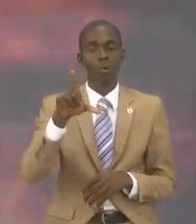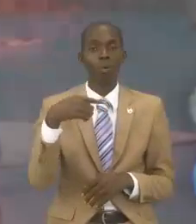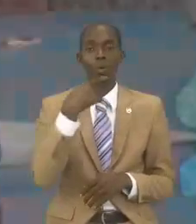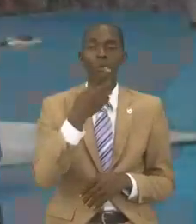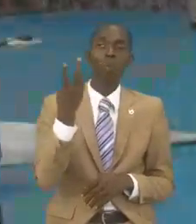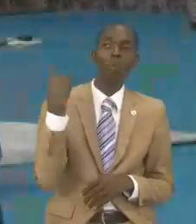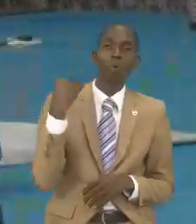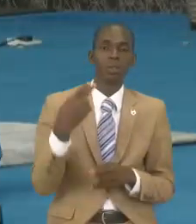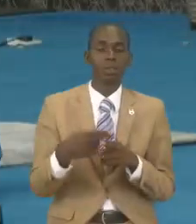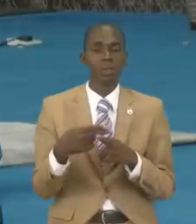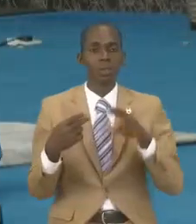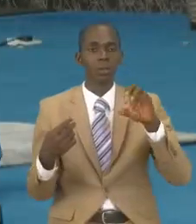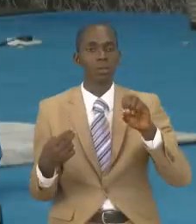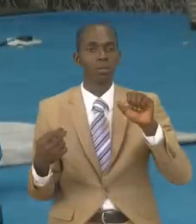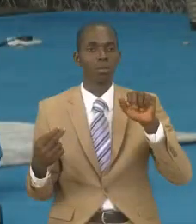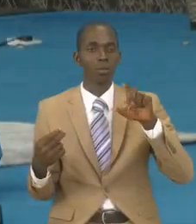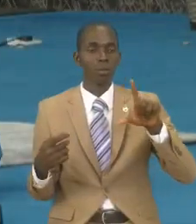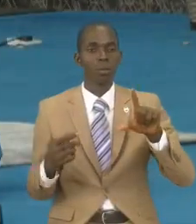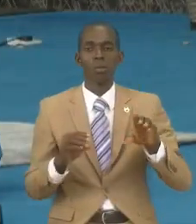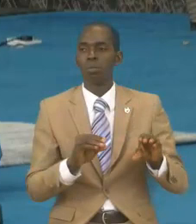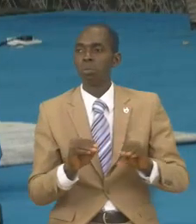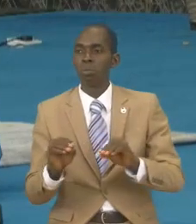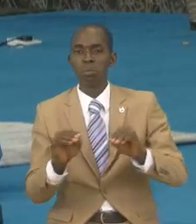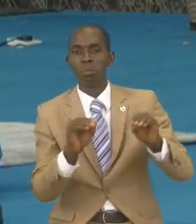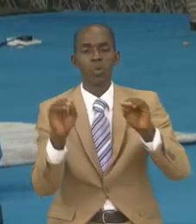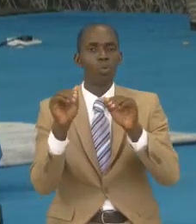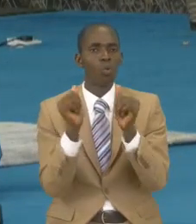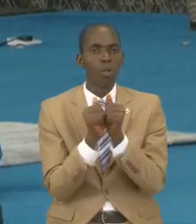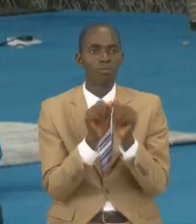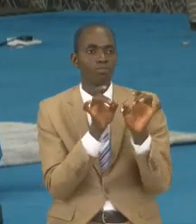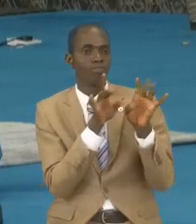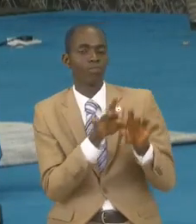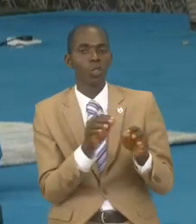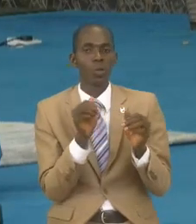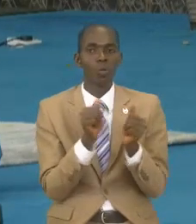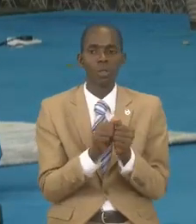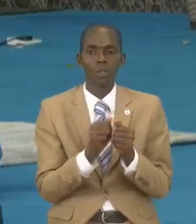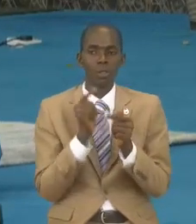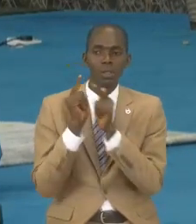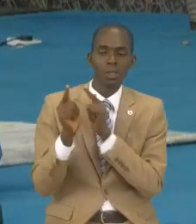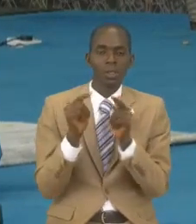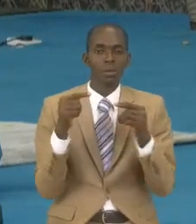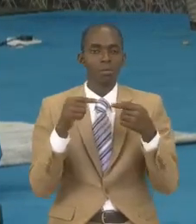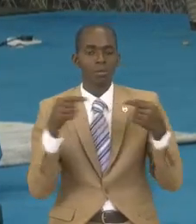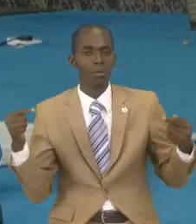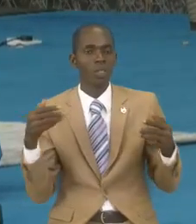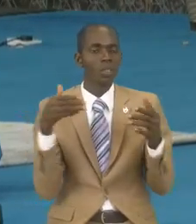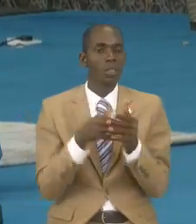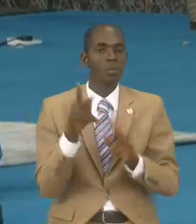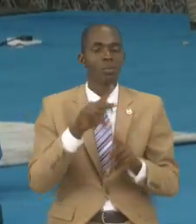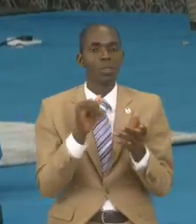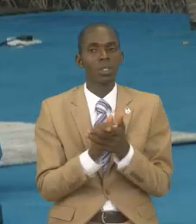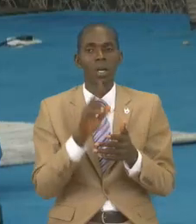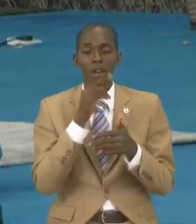He used to go about with hatred and malice against the people who are following the way of Christ. But